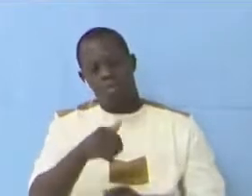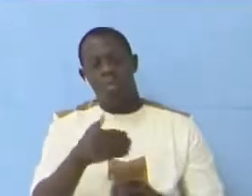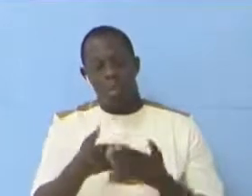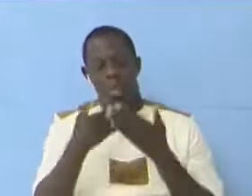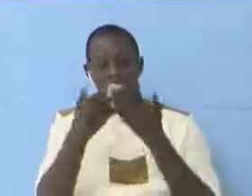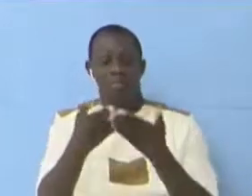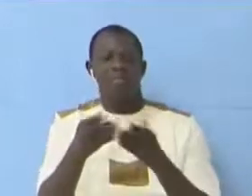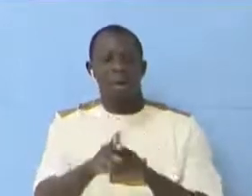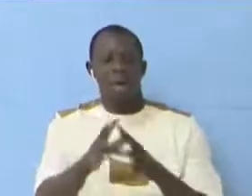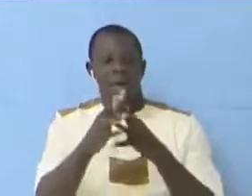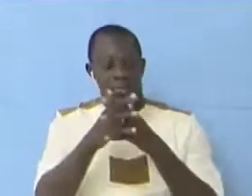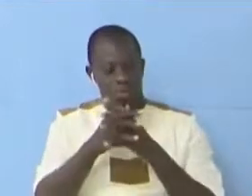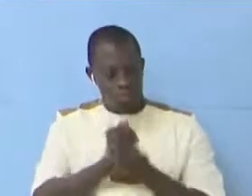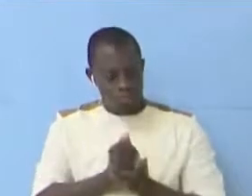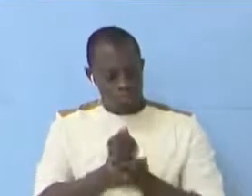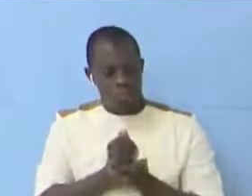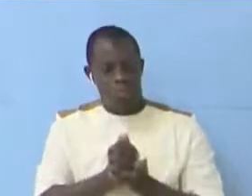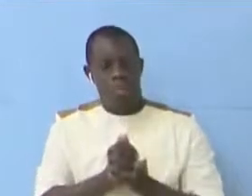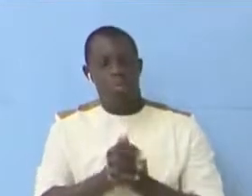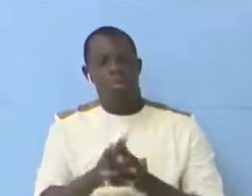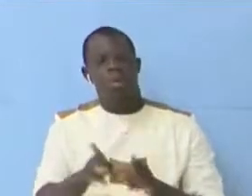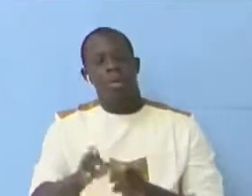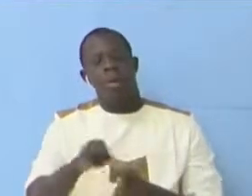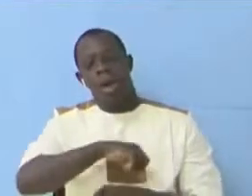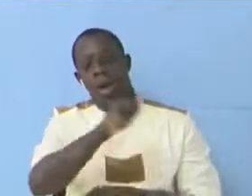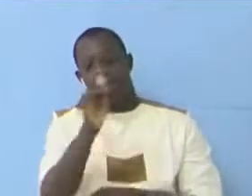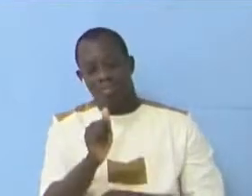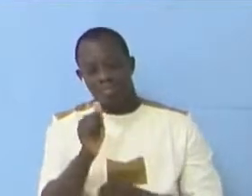grant reconciliation